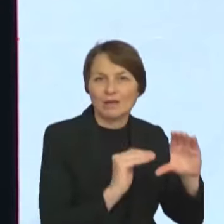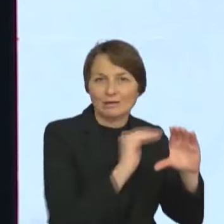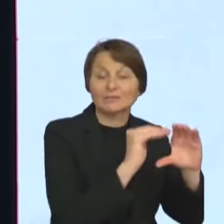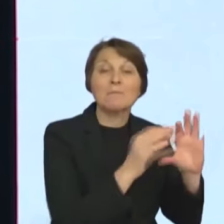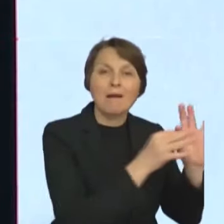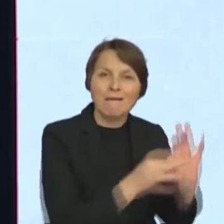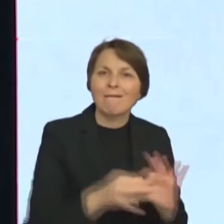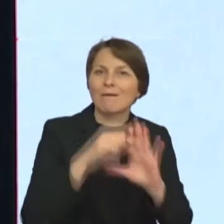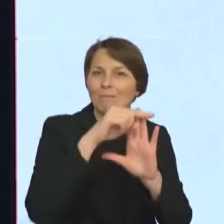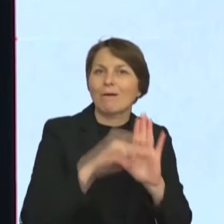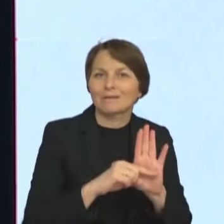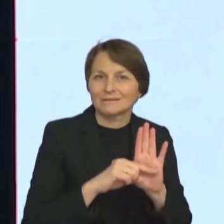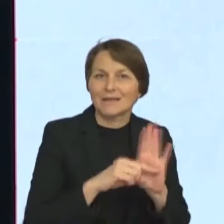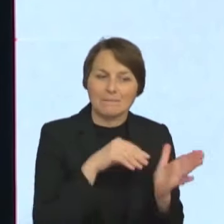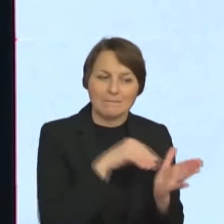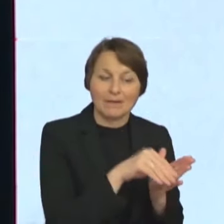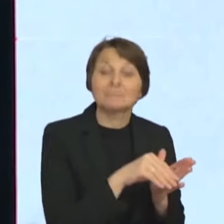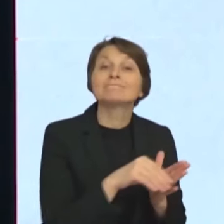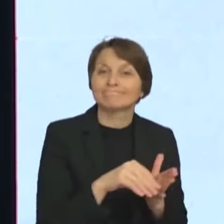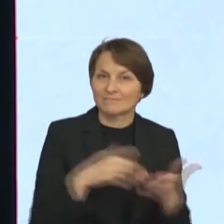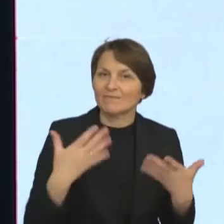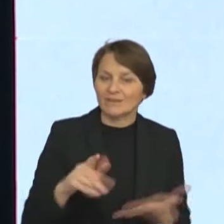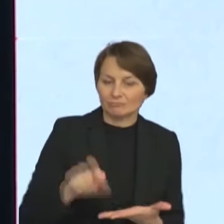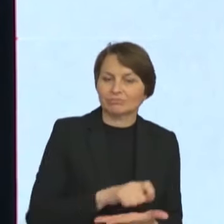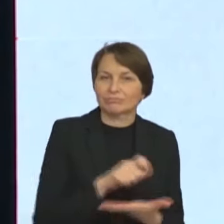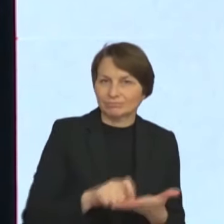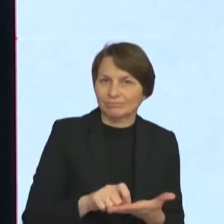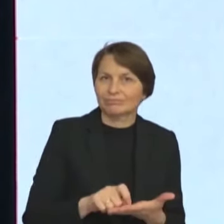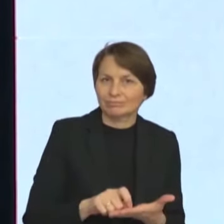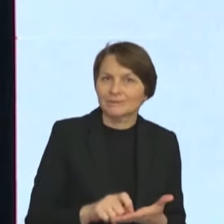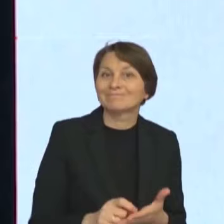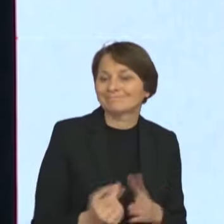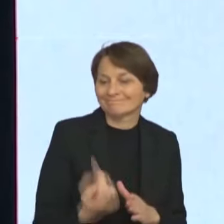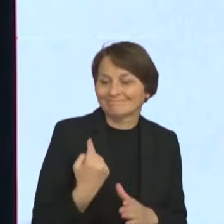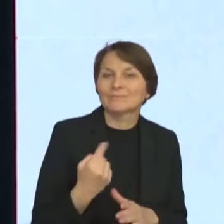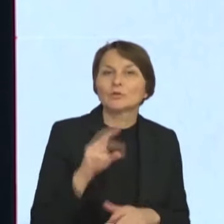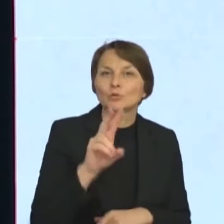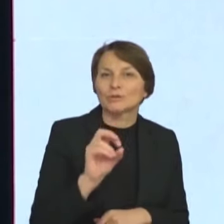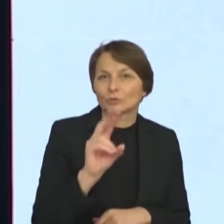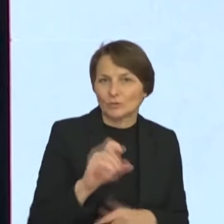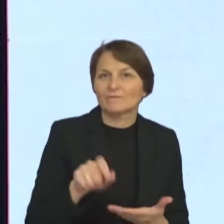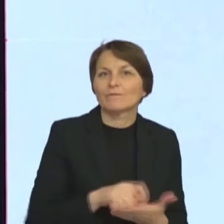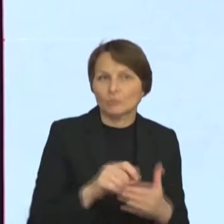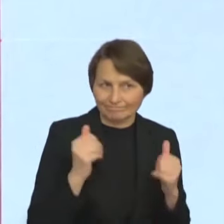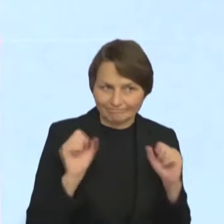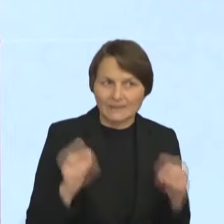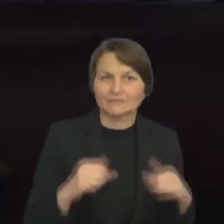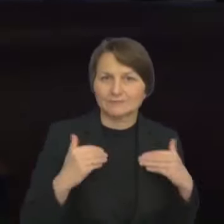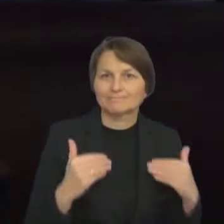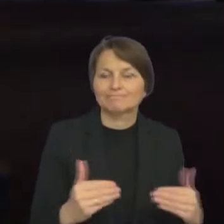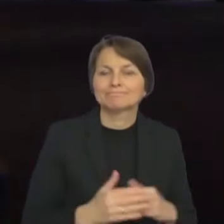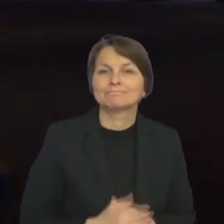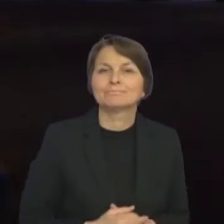was voted in by the AGM of 19th June 2020. Let me now move to the